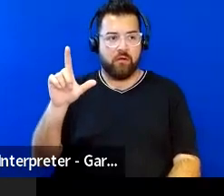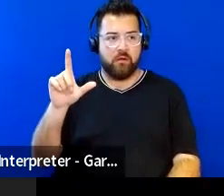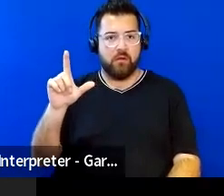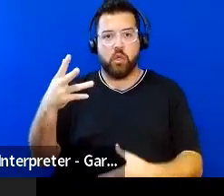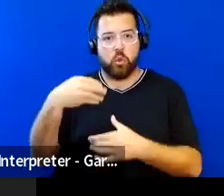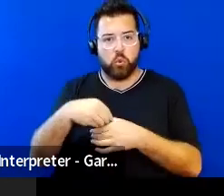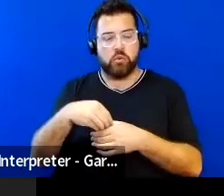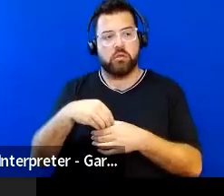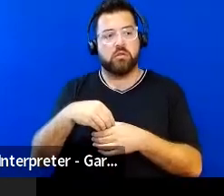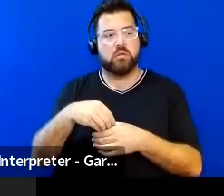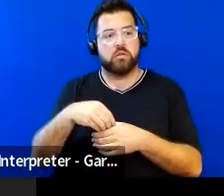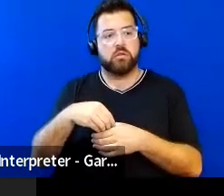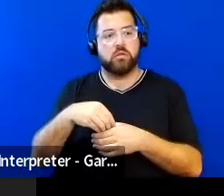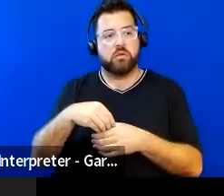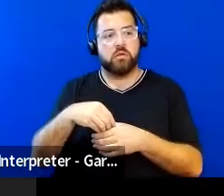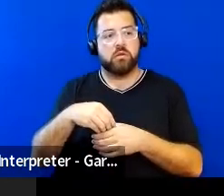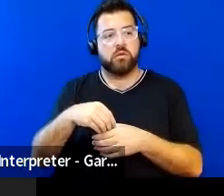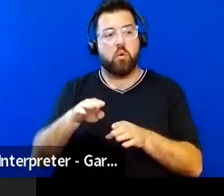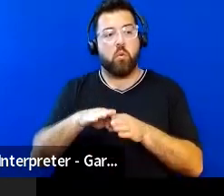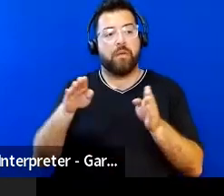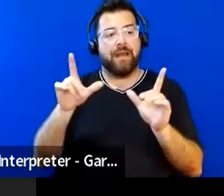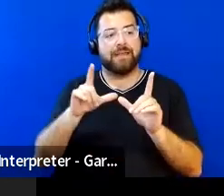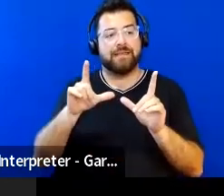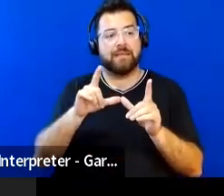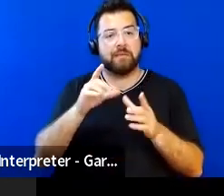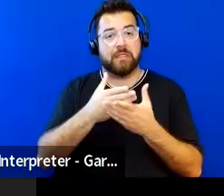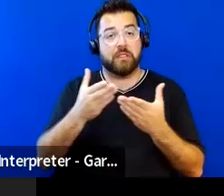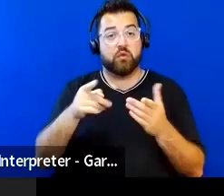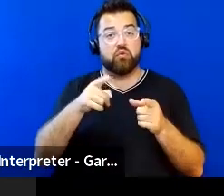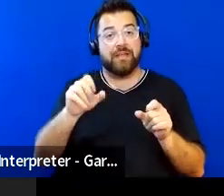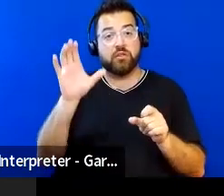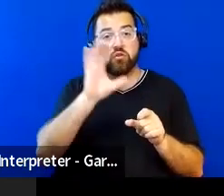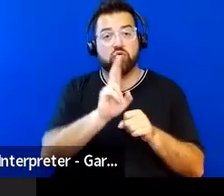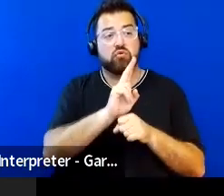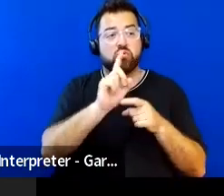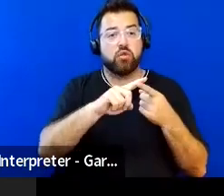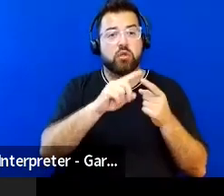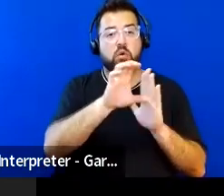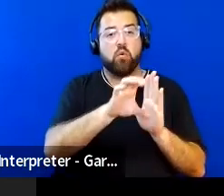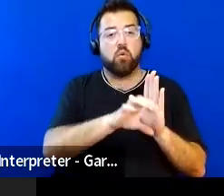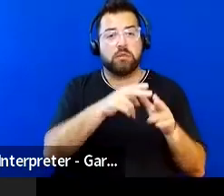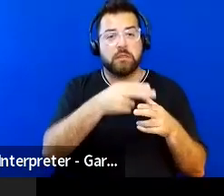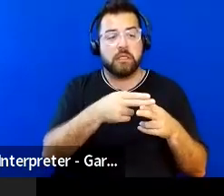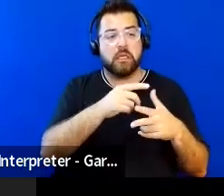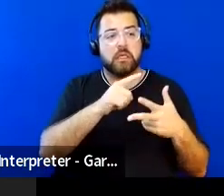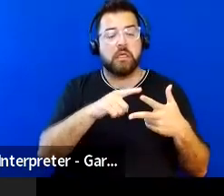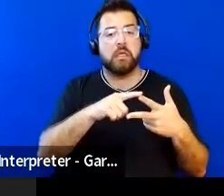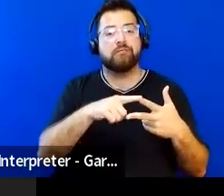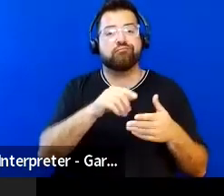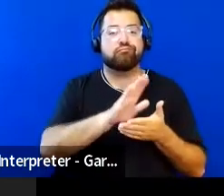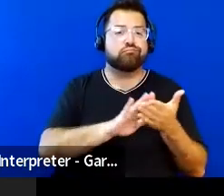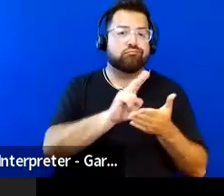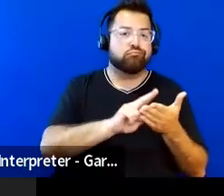materials, and it is, you can search by course name, by institution, by the